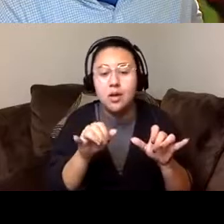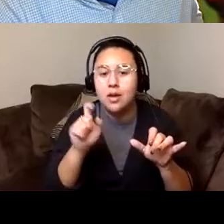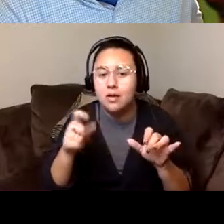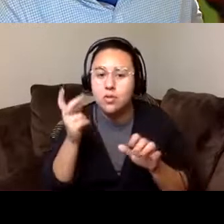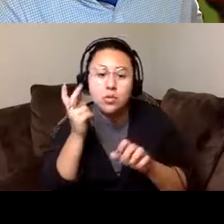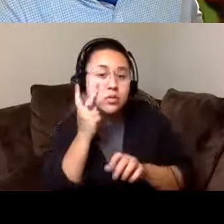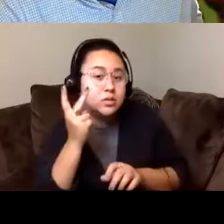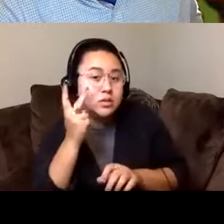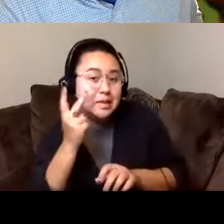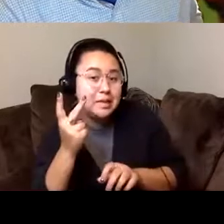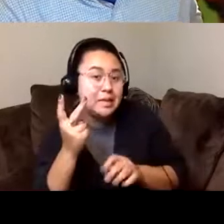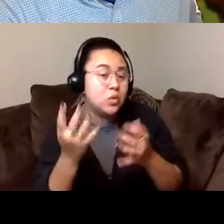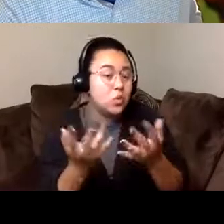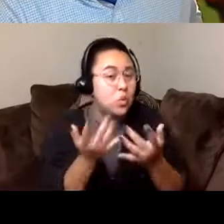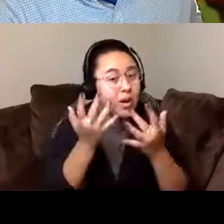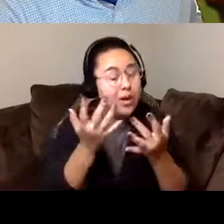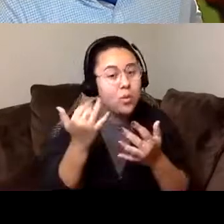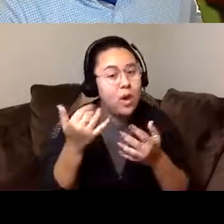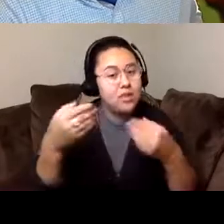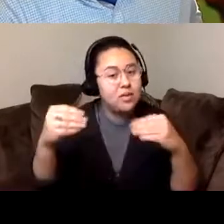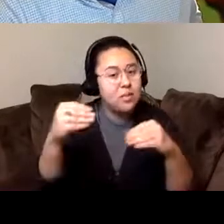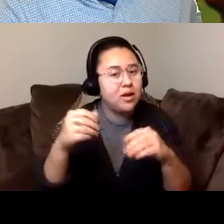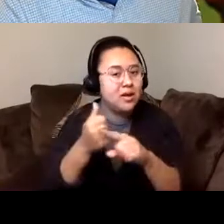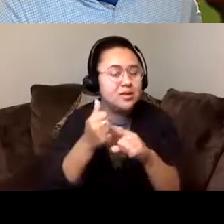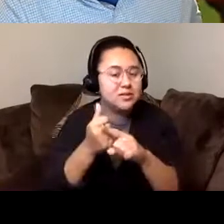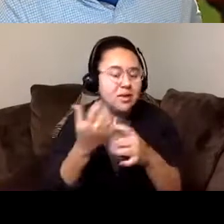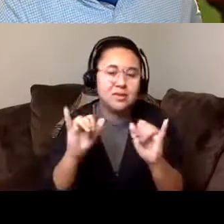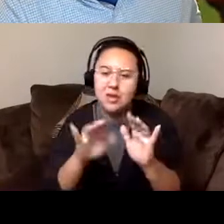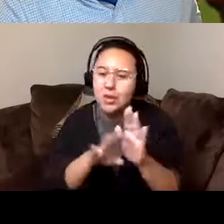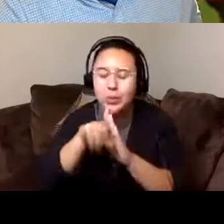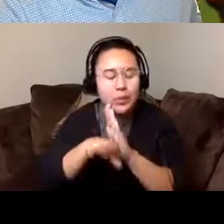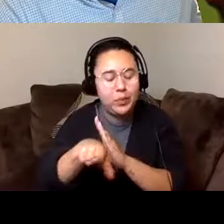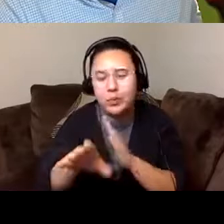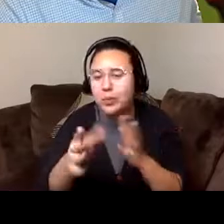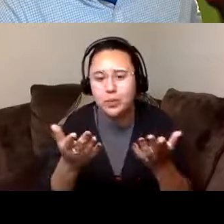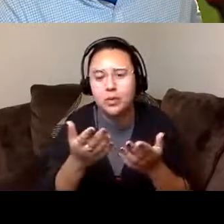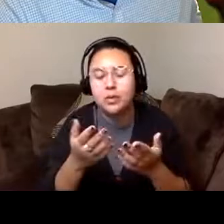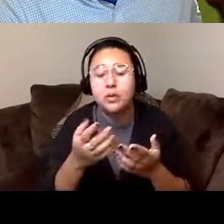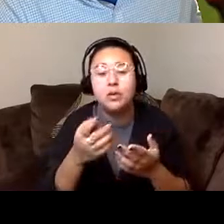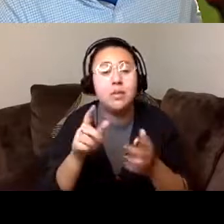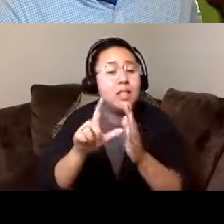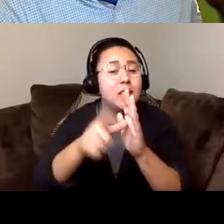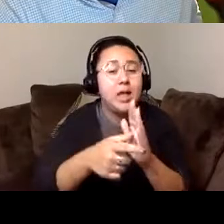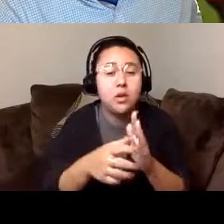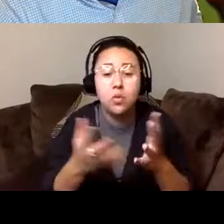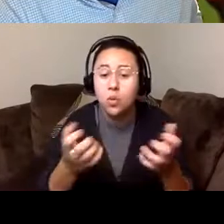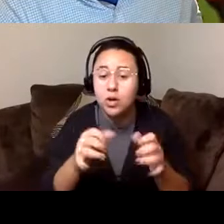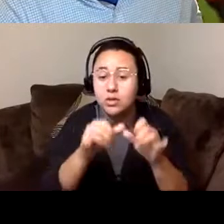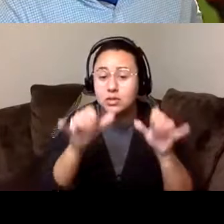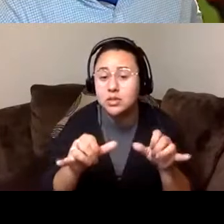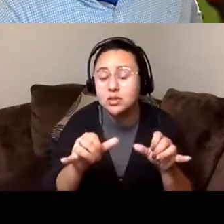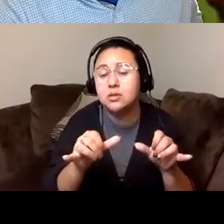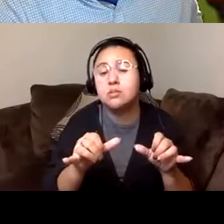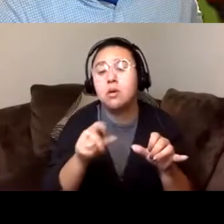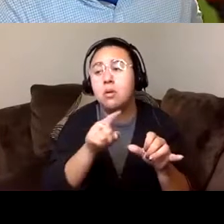the market is going to remain really, really volatile. But eventually we would love a system where we have a couple vendors for